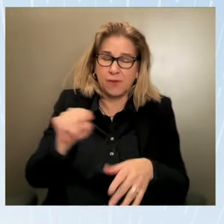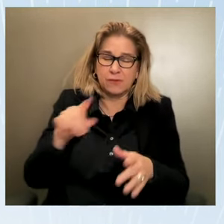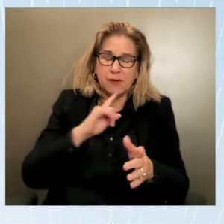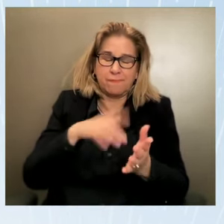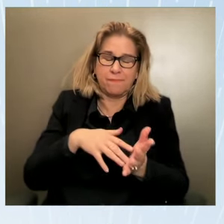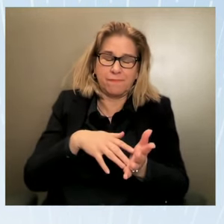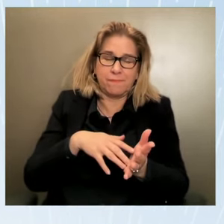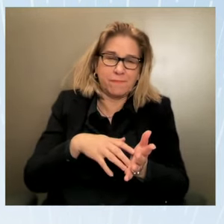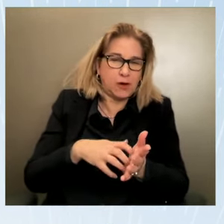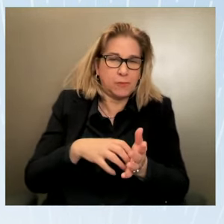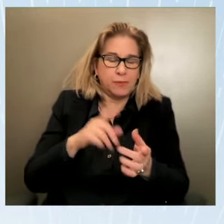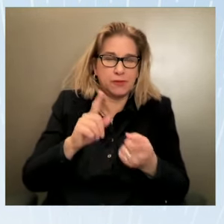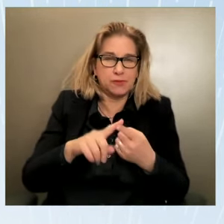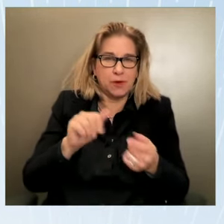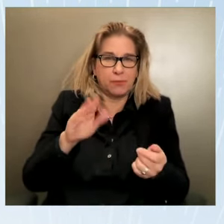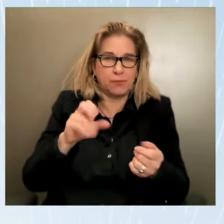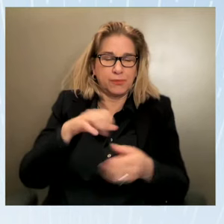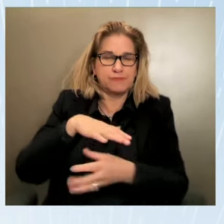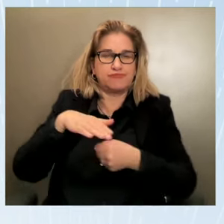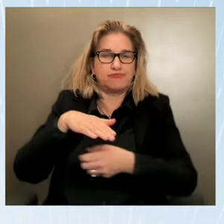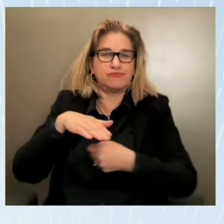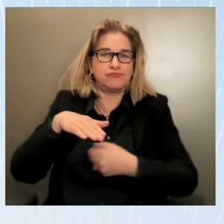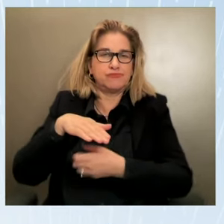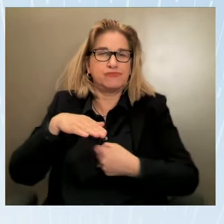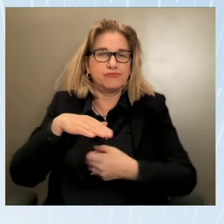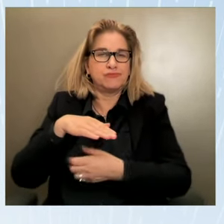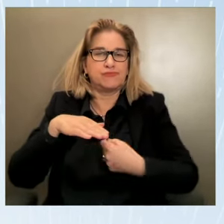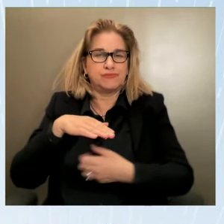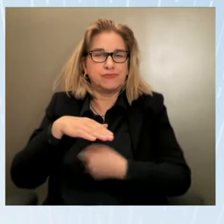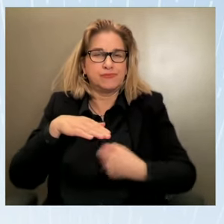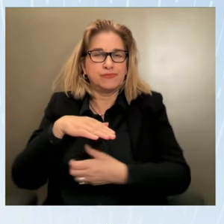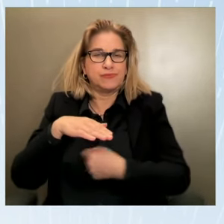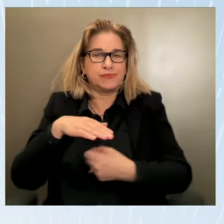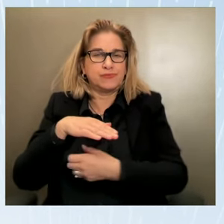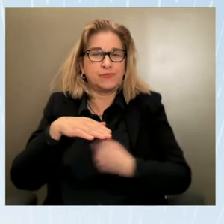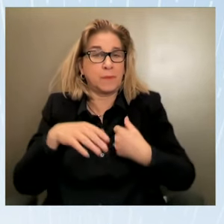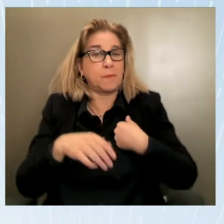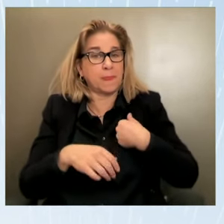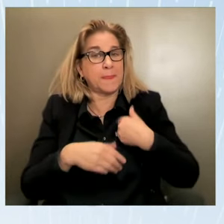Department of Health and Human Services, tribal leaders and indigenous communities,